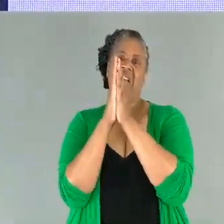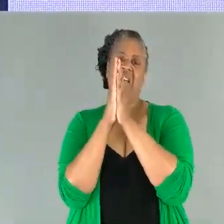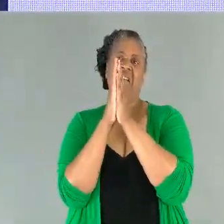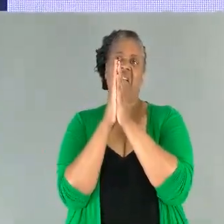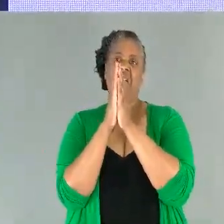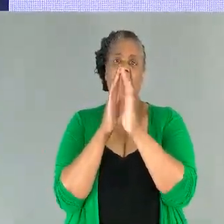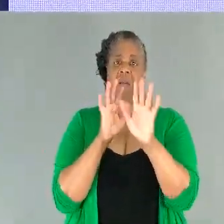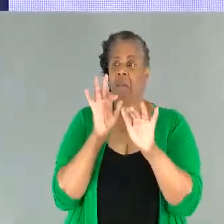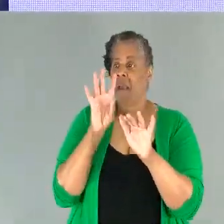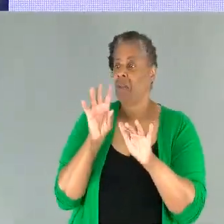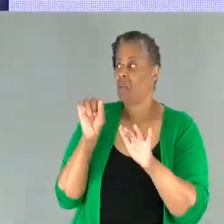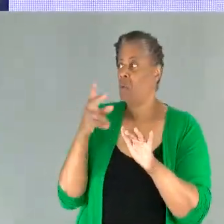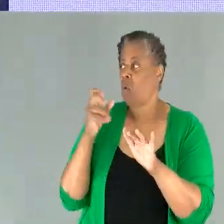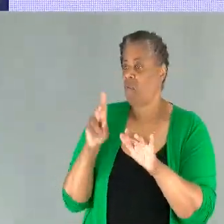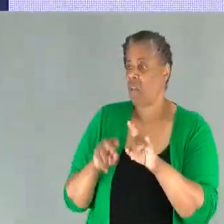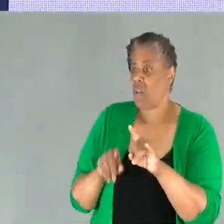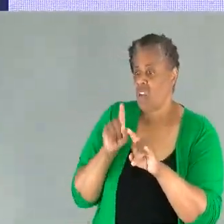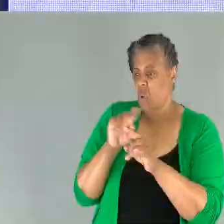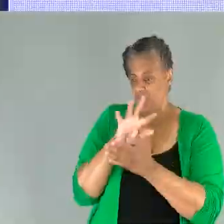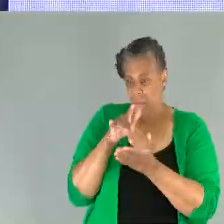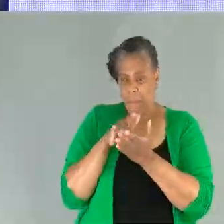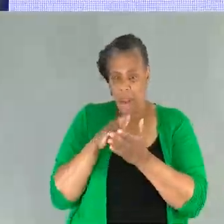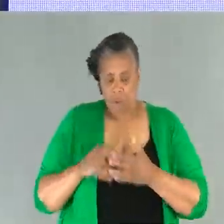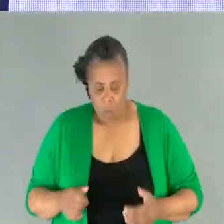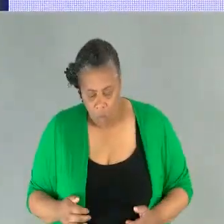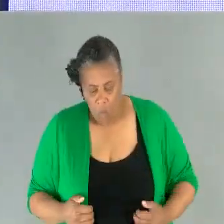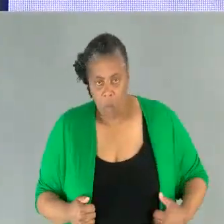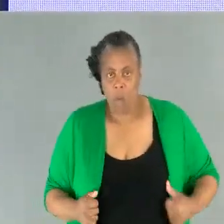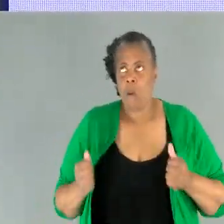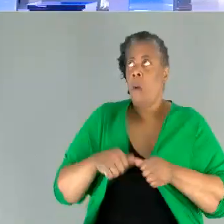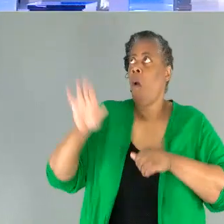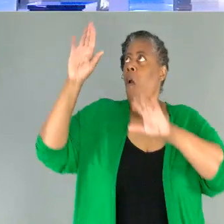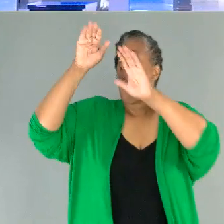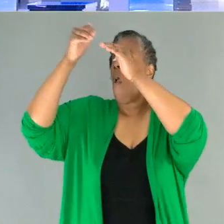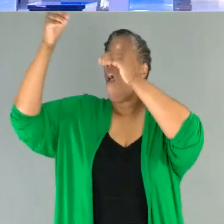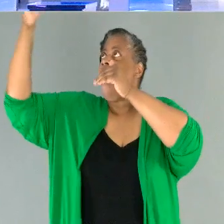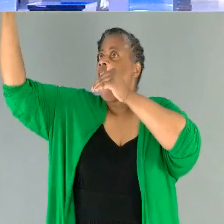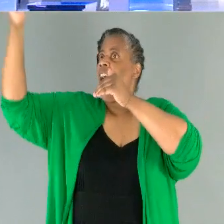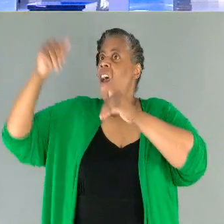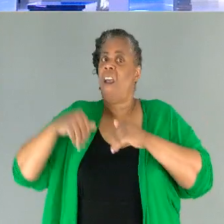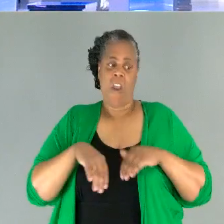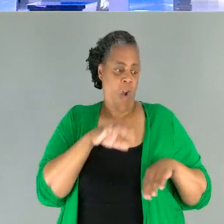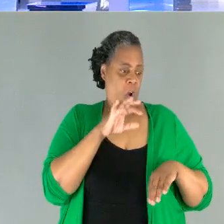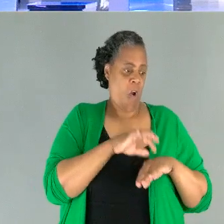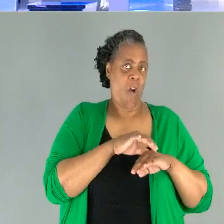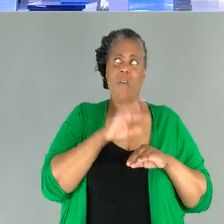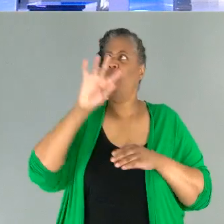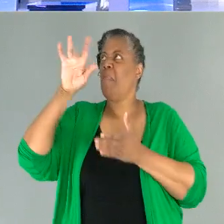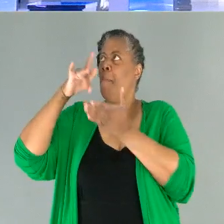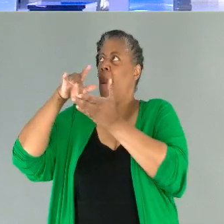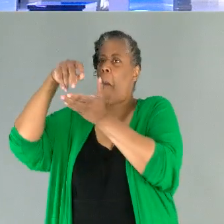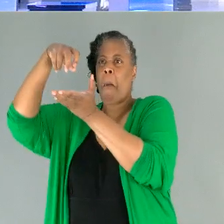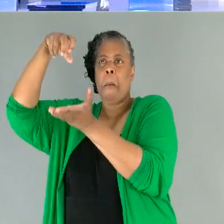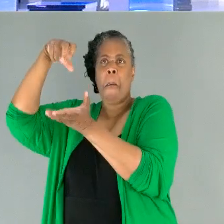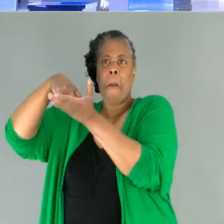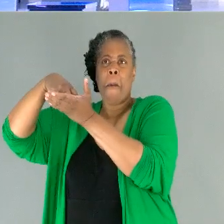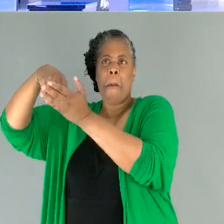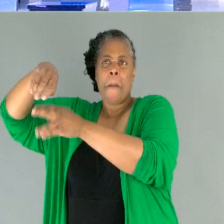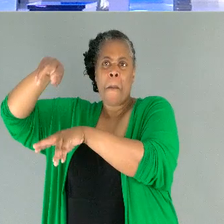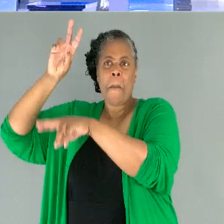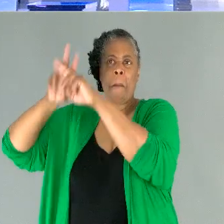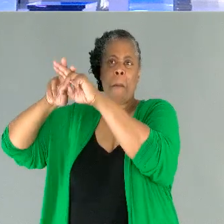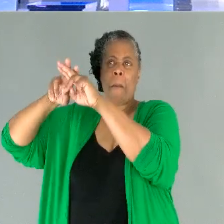Pastor Sophie, you are in the middle of heaven and the earth. You are in